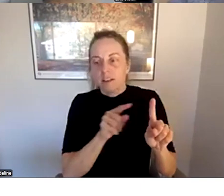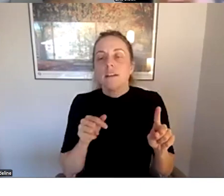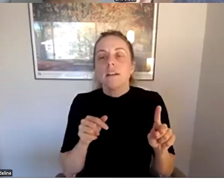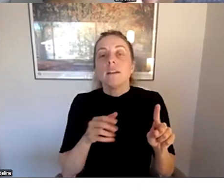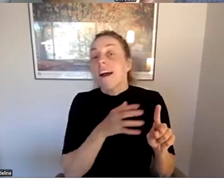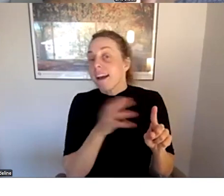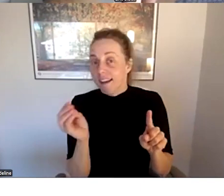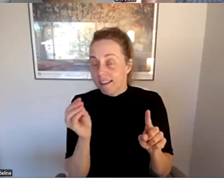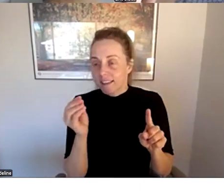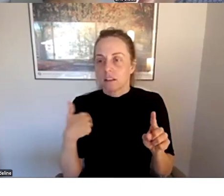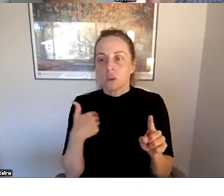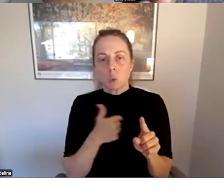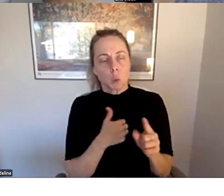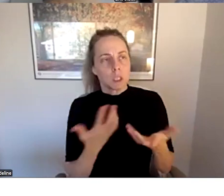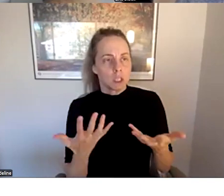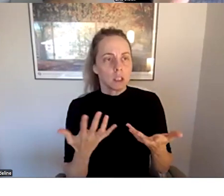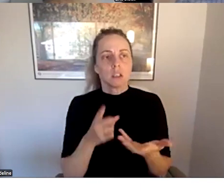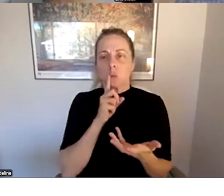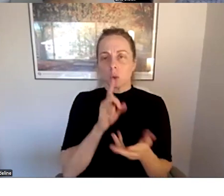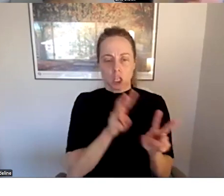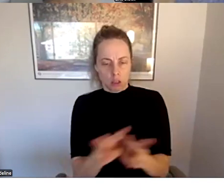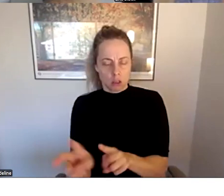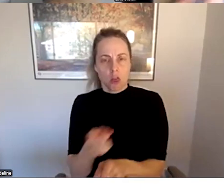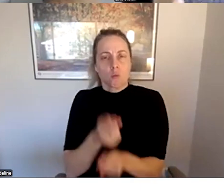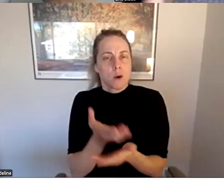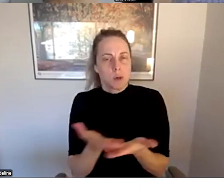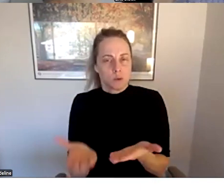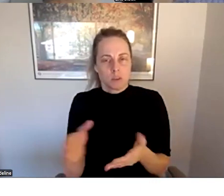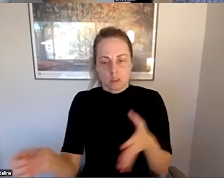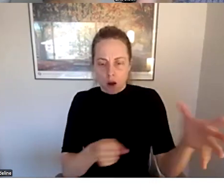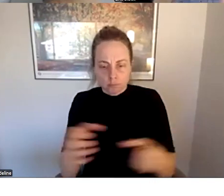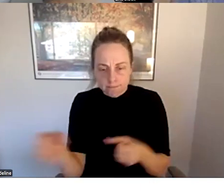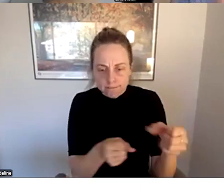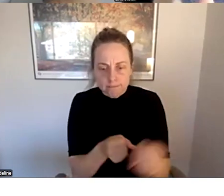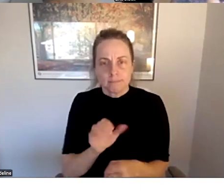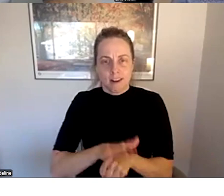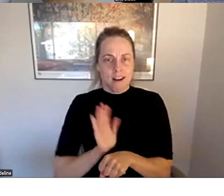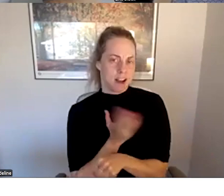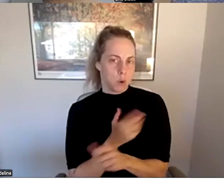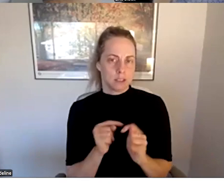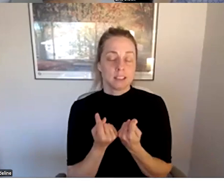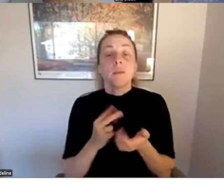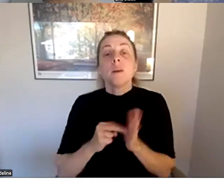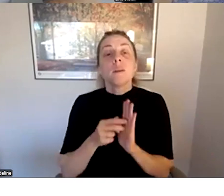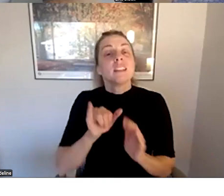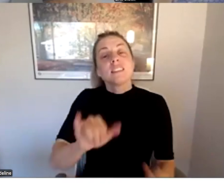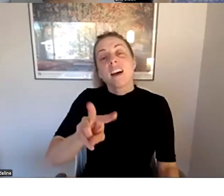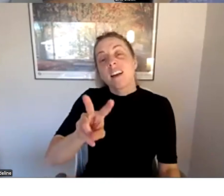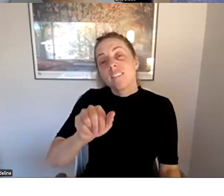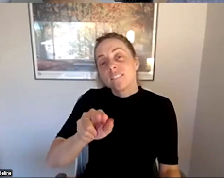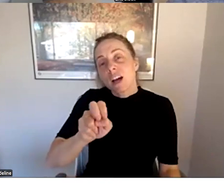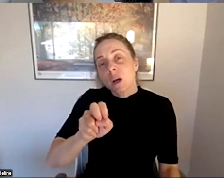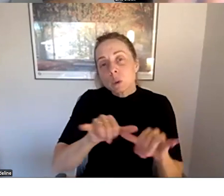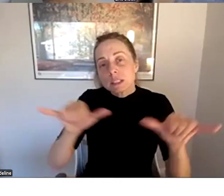to really assembling the right resources on our team. So having shared value system throughout our organization has been really